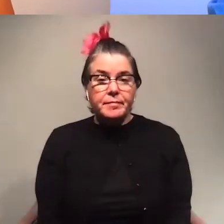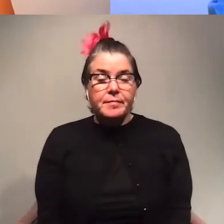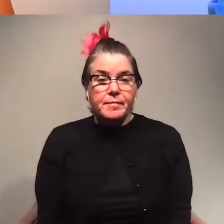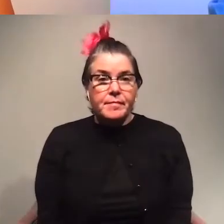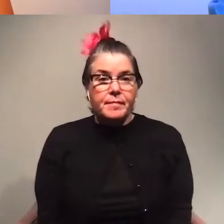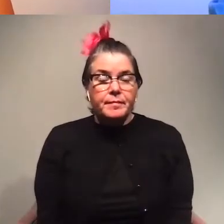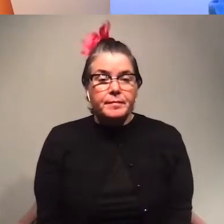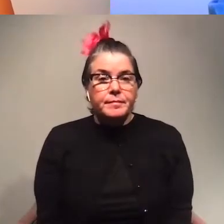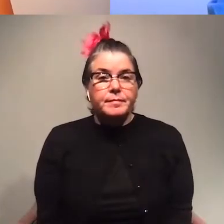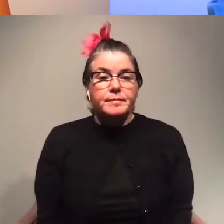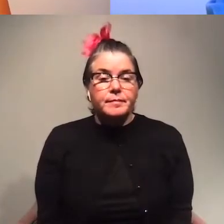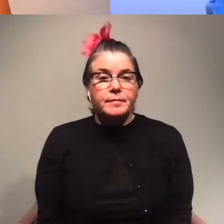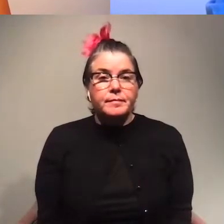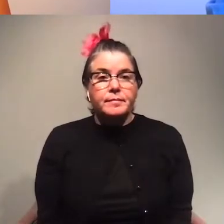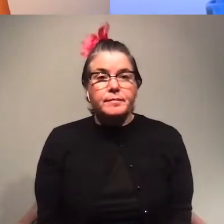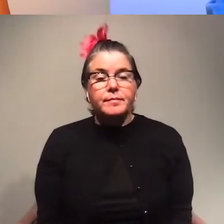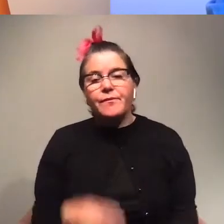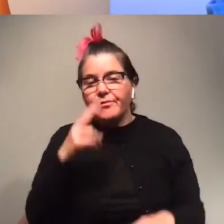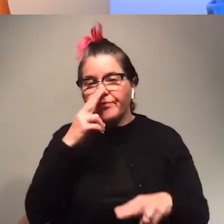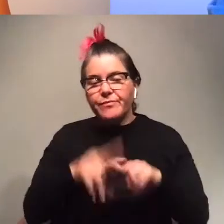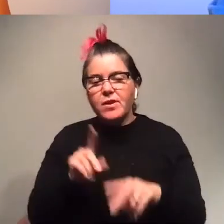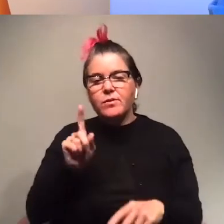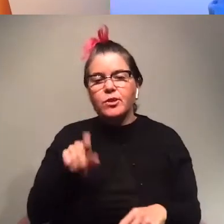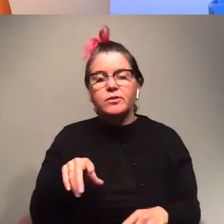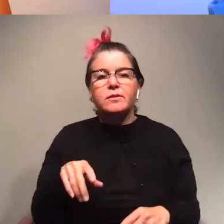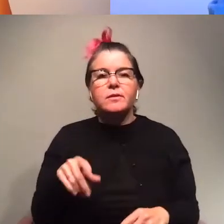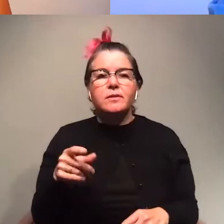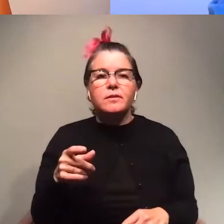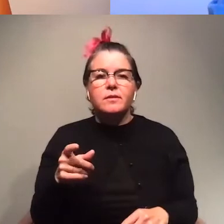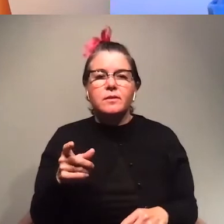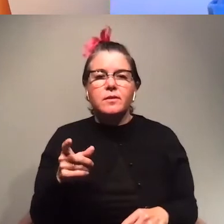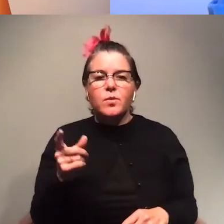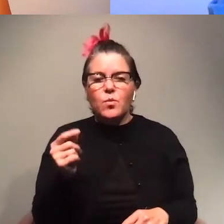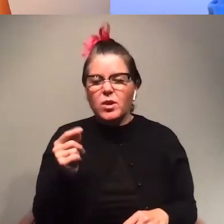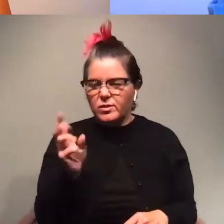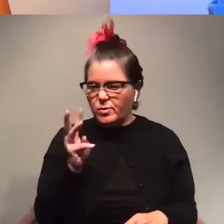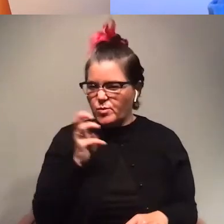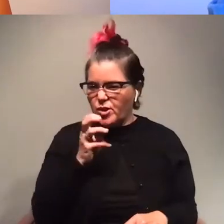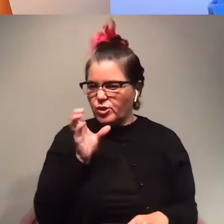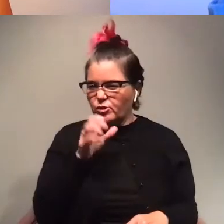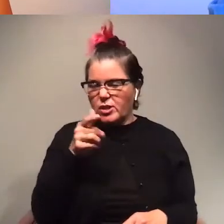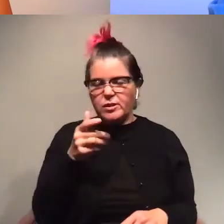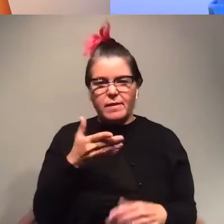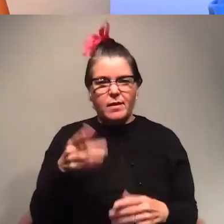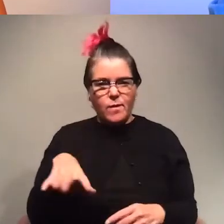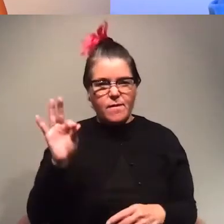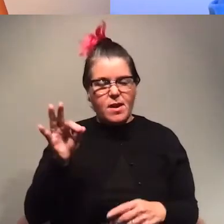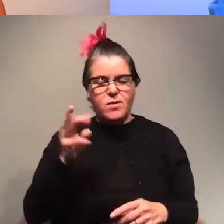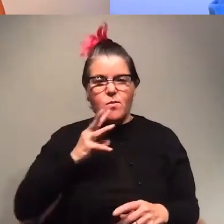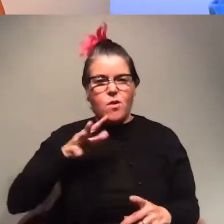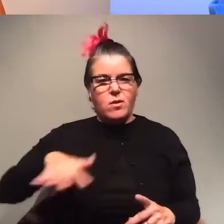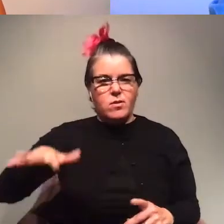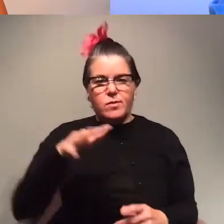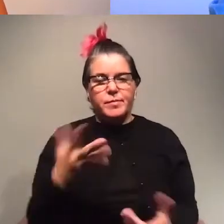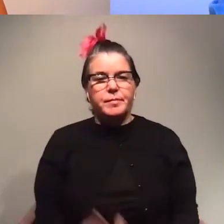And then this is like a fun question. What is the weirdest thing you've found in the water at your field sites?